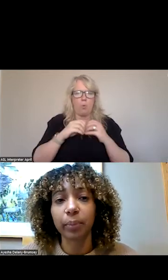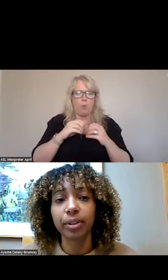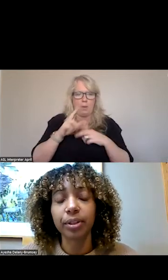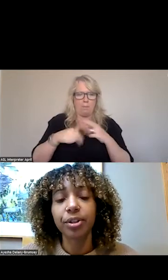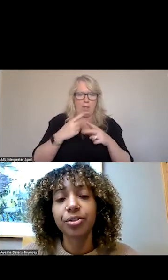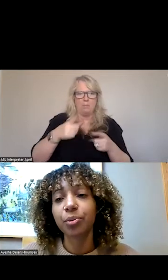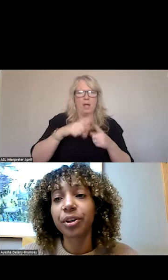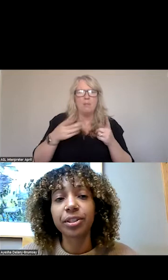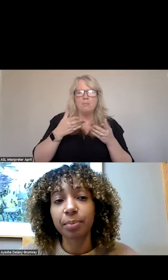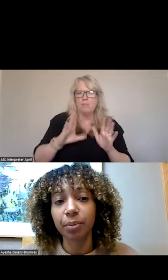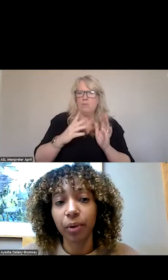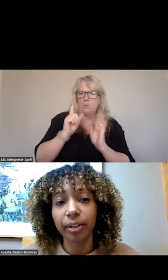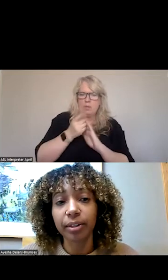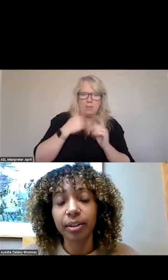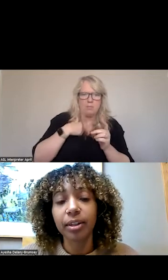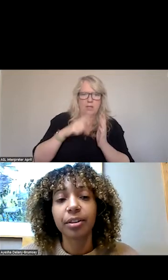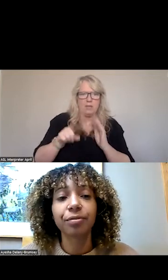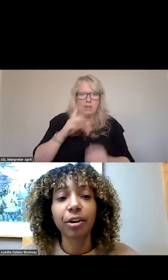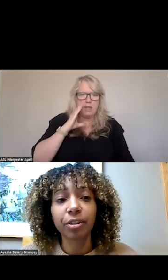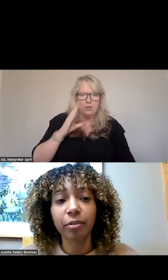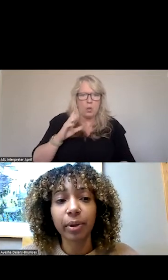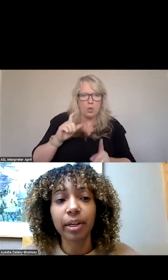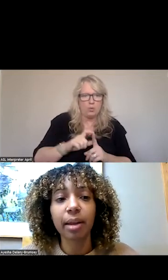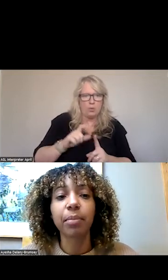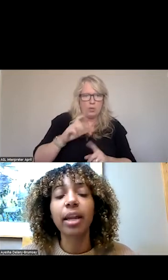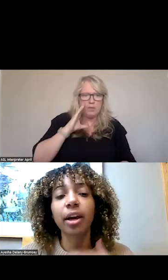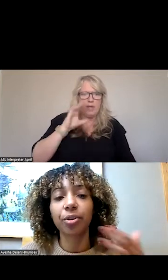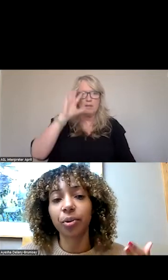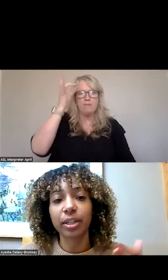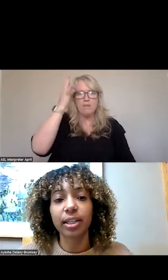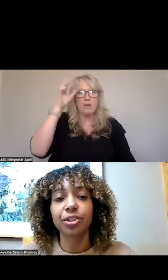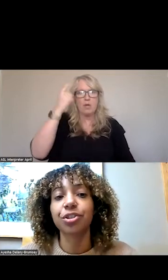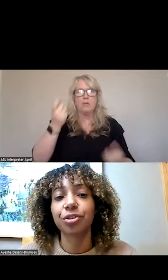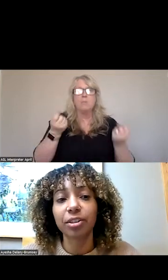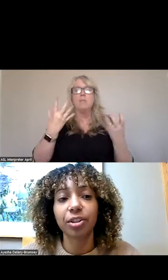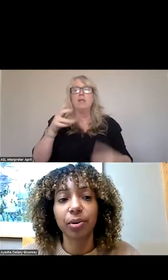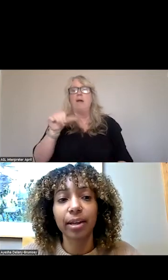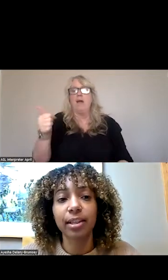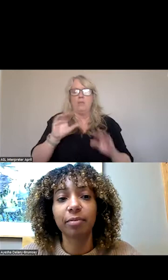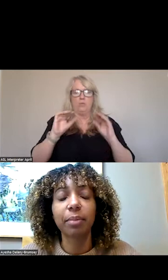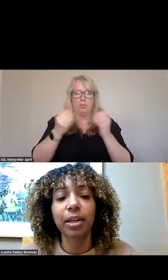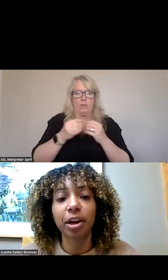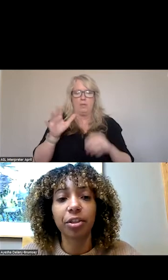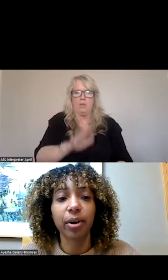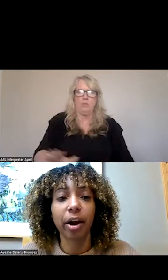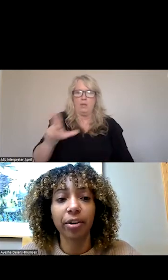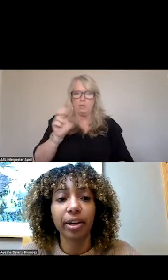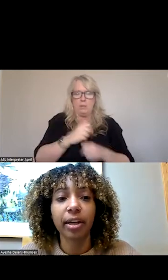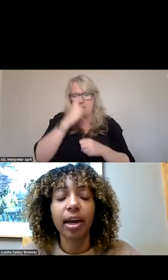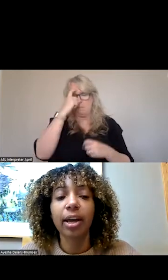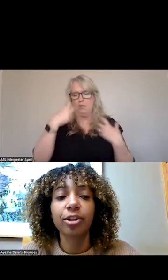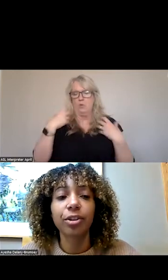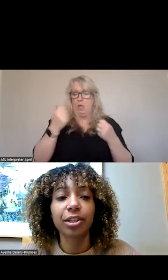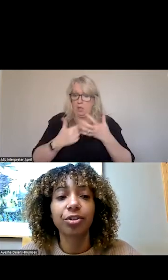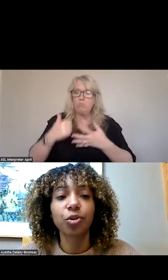it for a moment. So we're at a tipping point. The federal government and many other organizations across the US have made mental health a